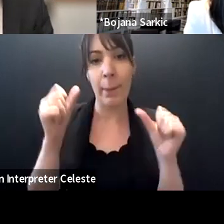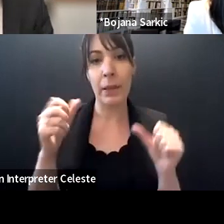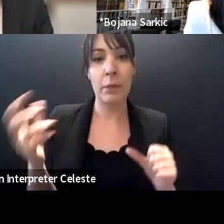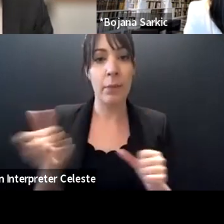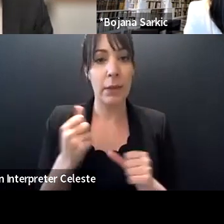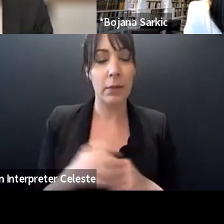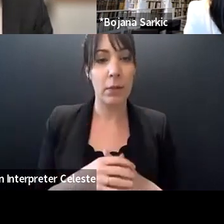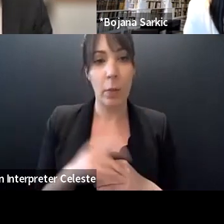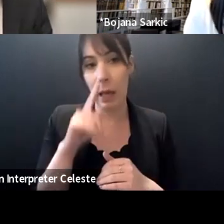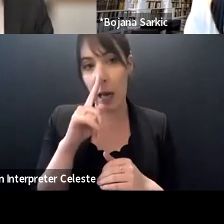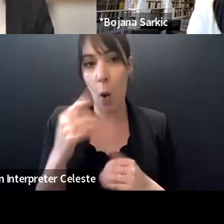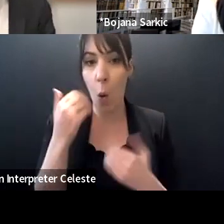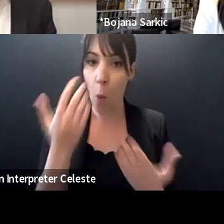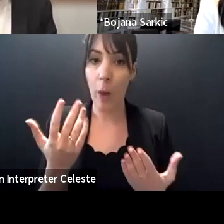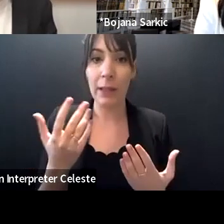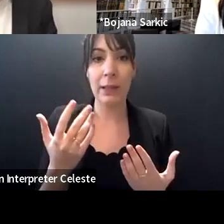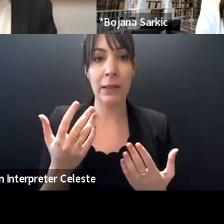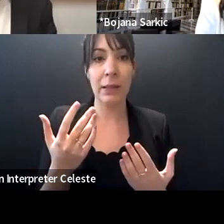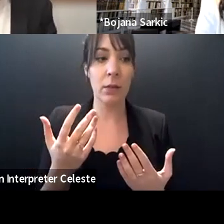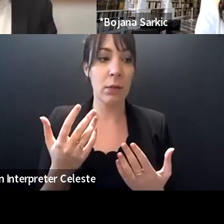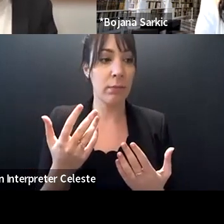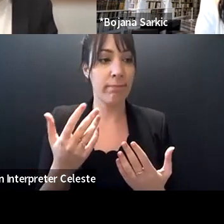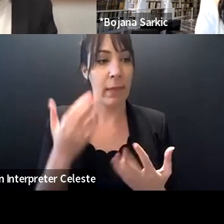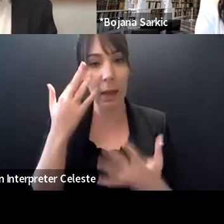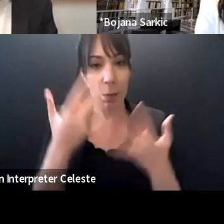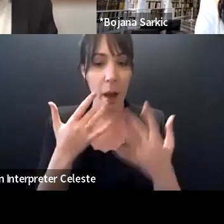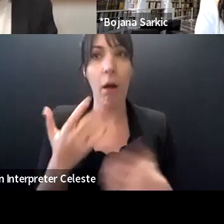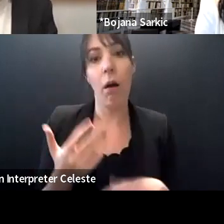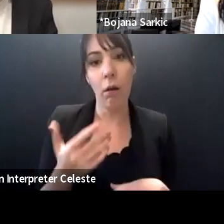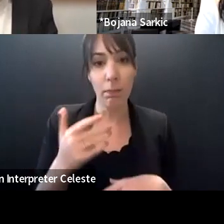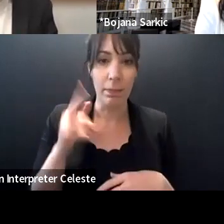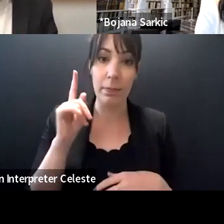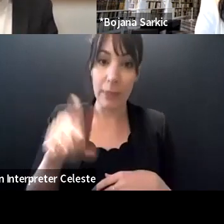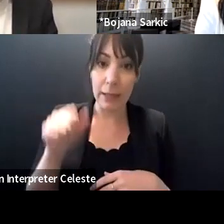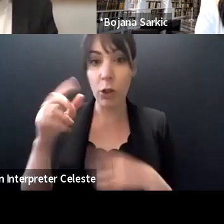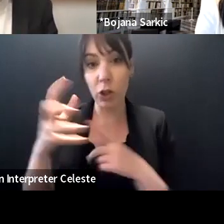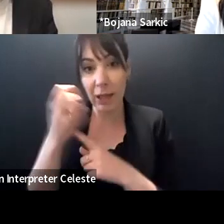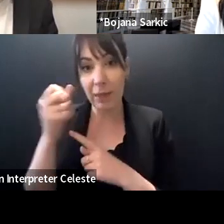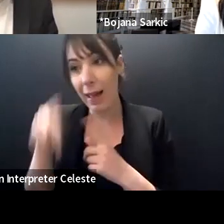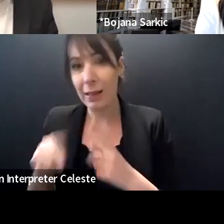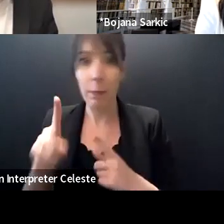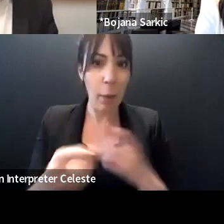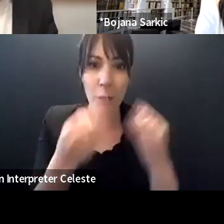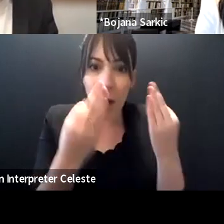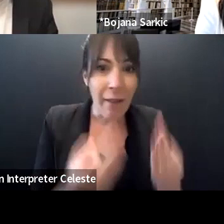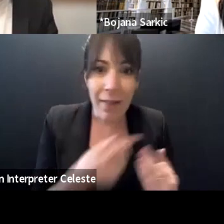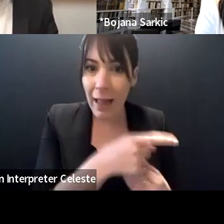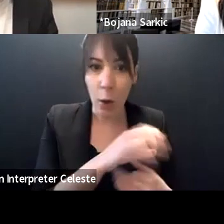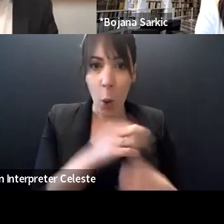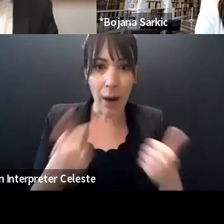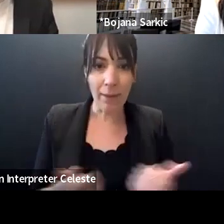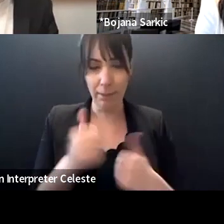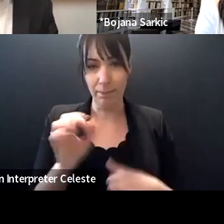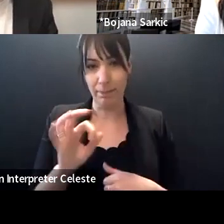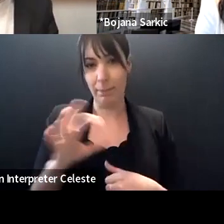can't always have a deficit mentality to accessibility, and that goes for our academic staff and all of our